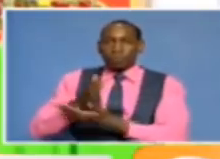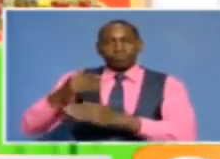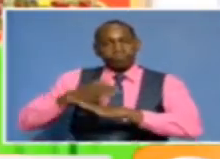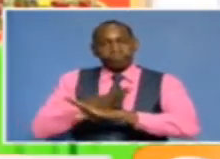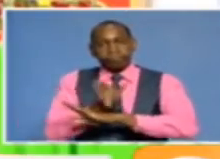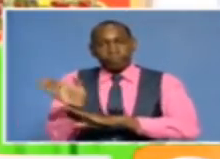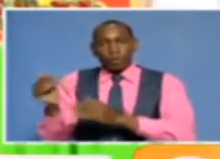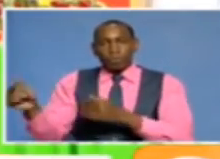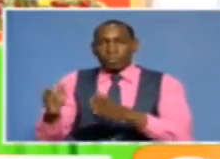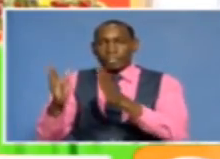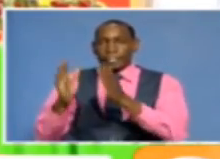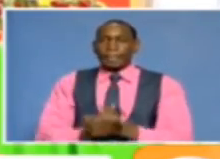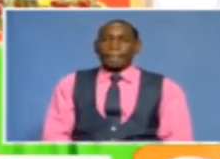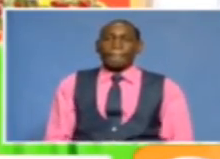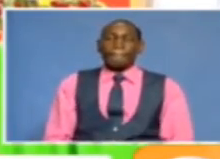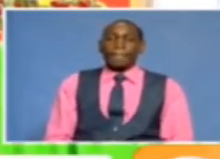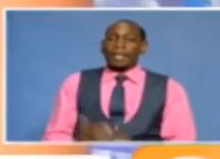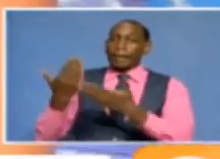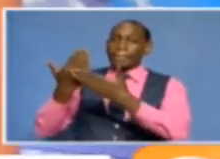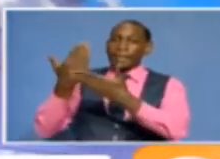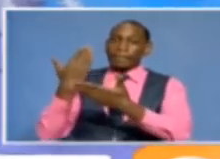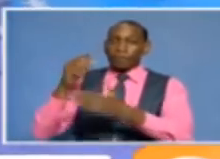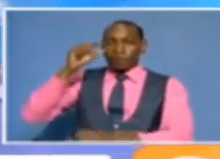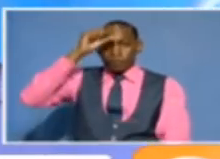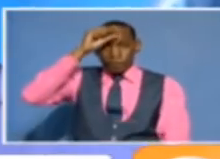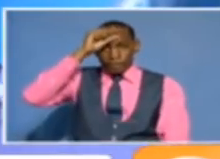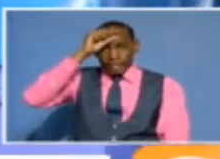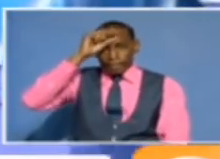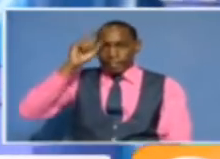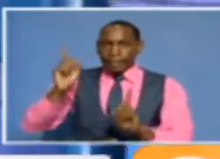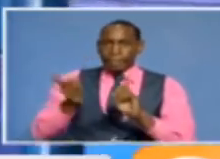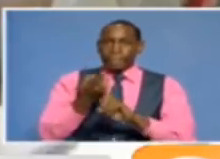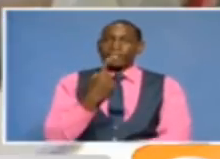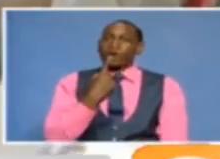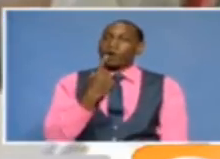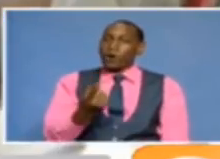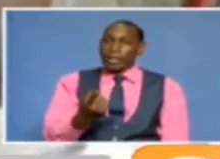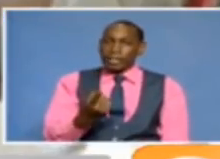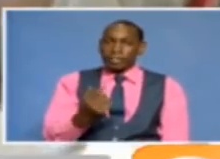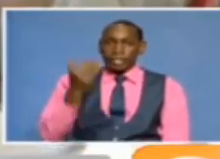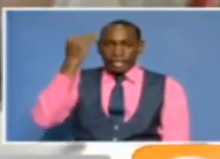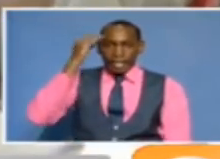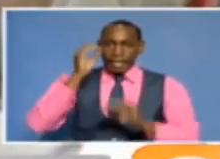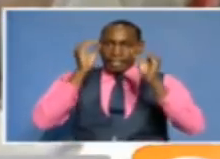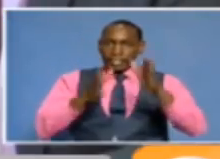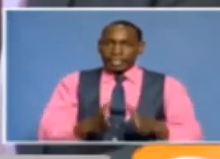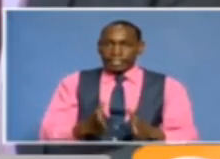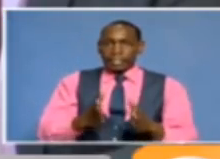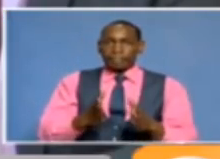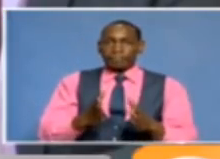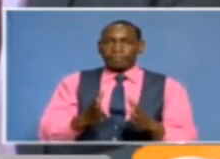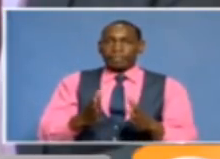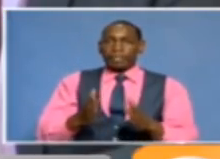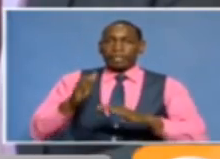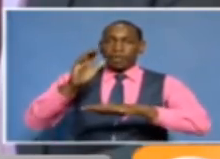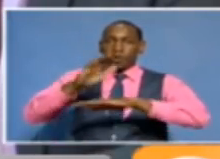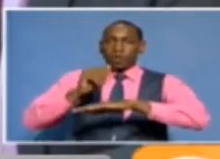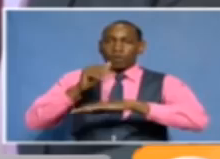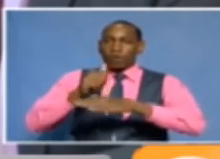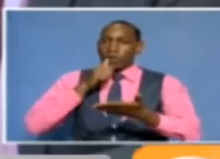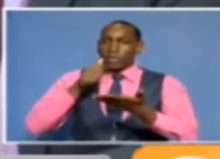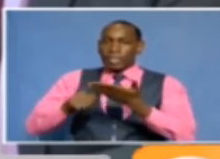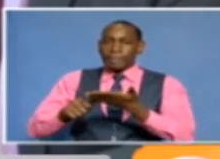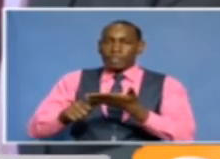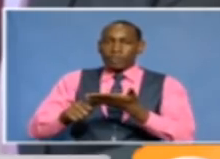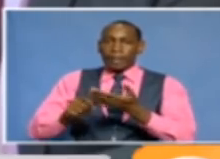door. Initially, the government had first directed head teachers to recall the admission letters, but